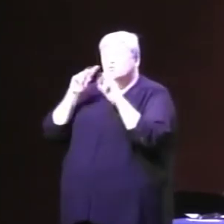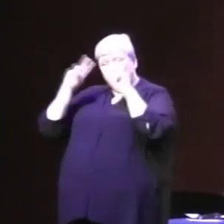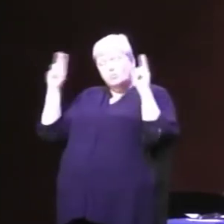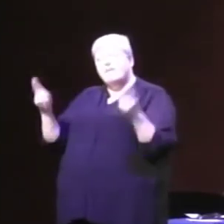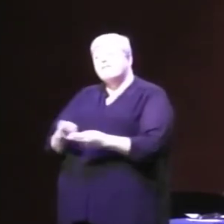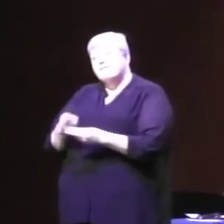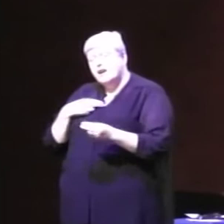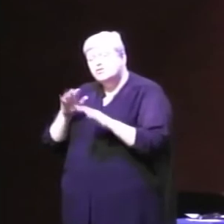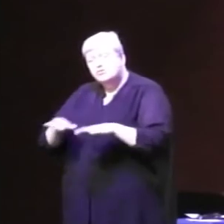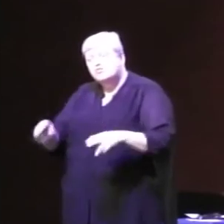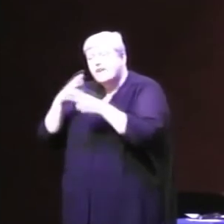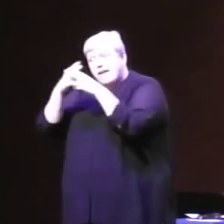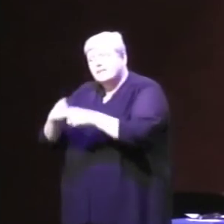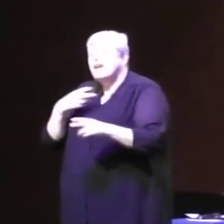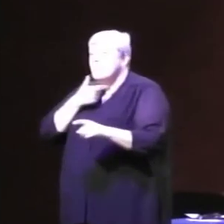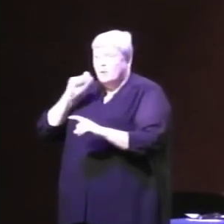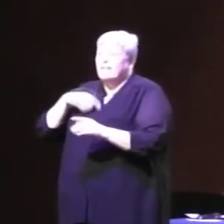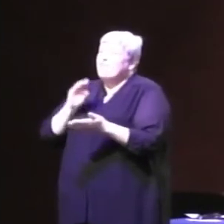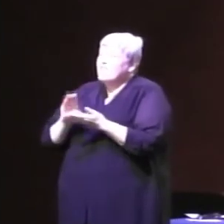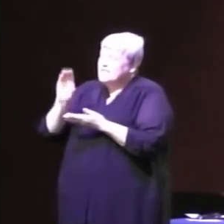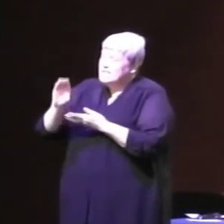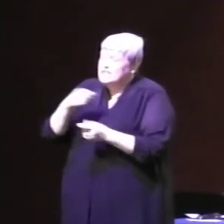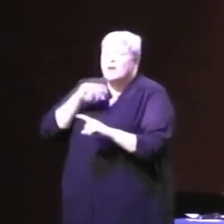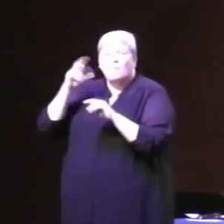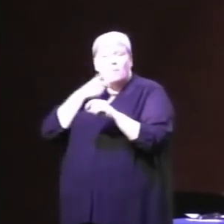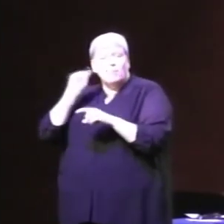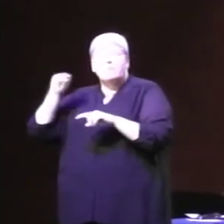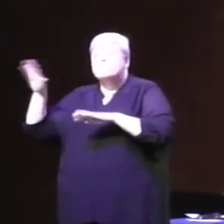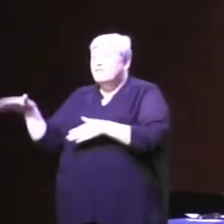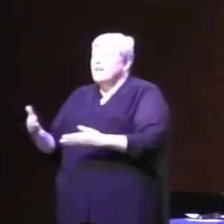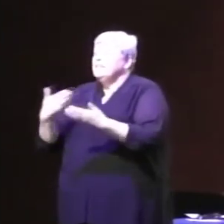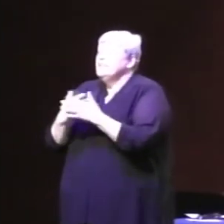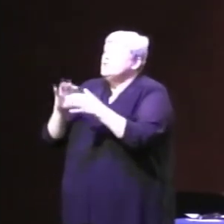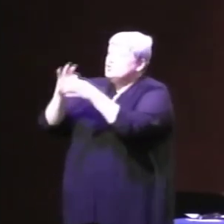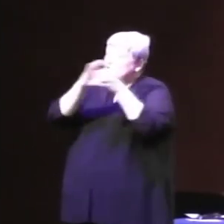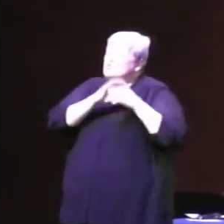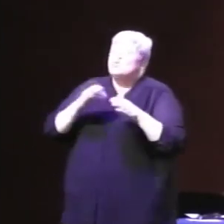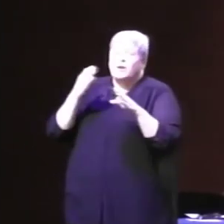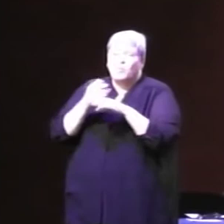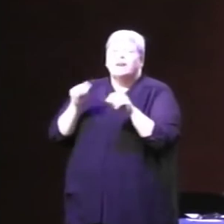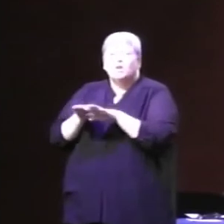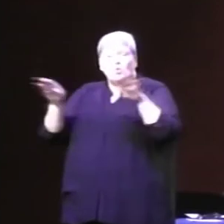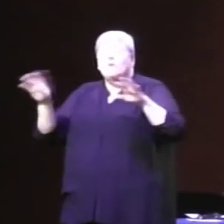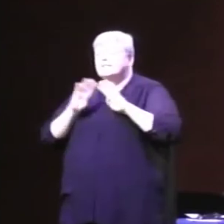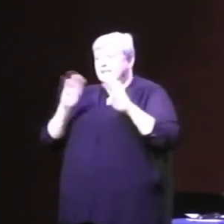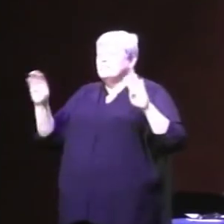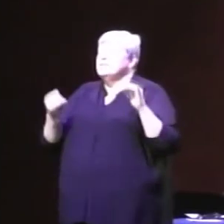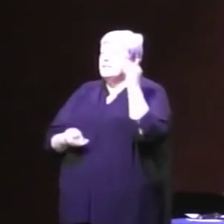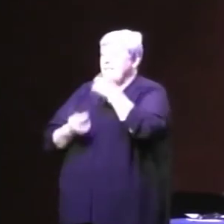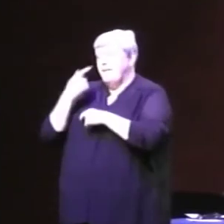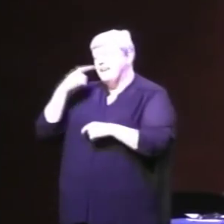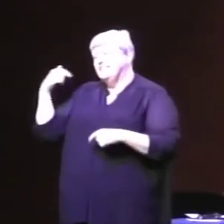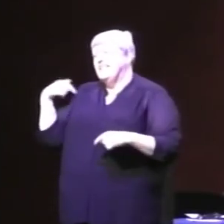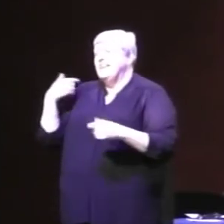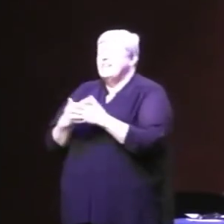publicly provided, and this year we will be looking to increase the level of joint work across the STC Equalities Committees, and last night we held a